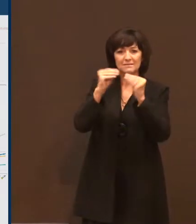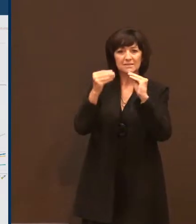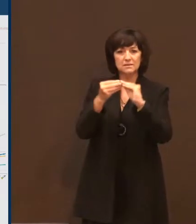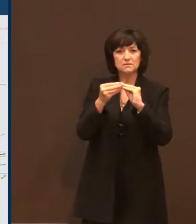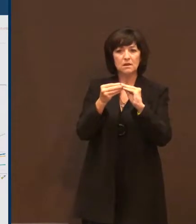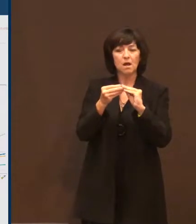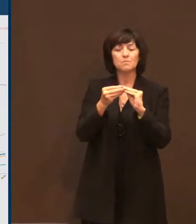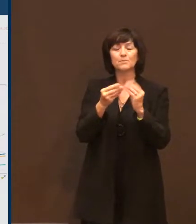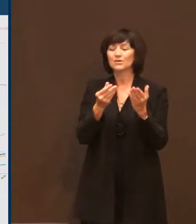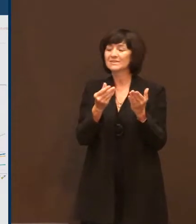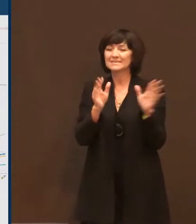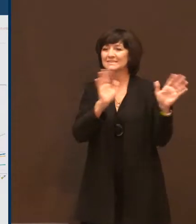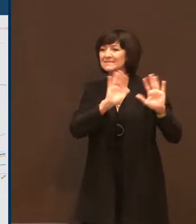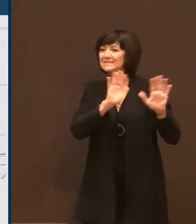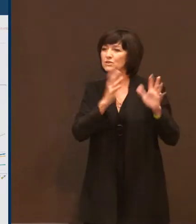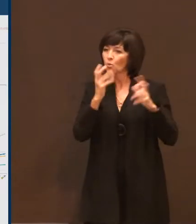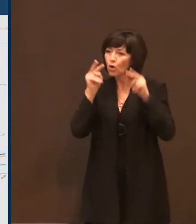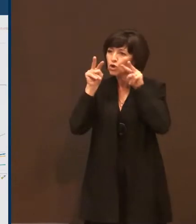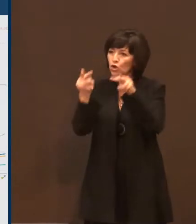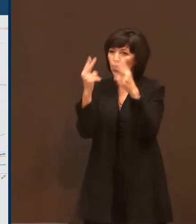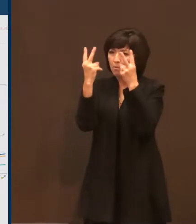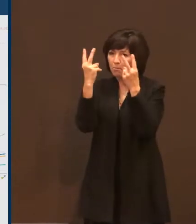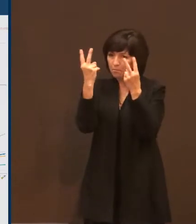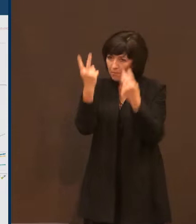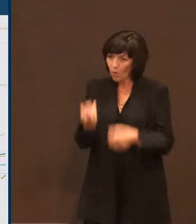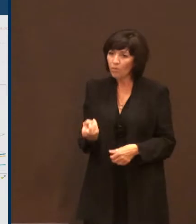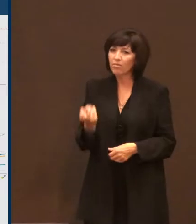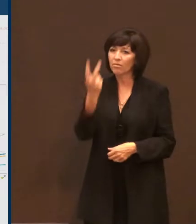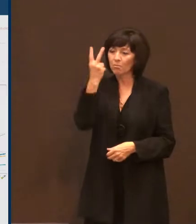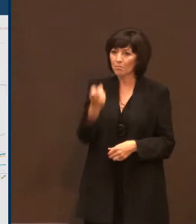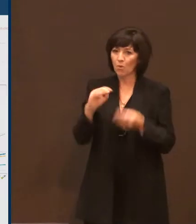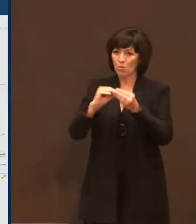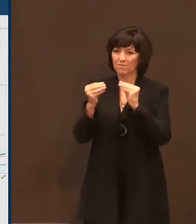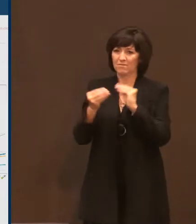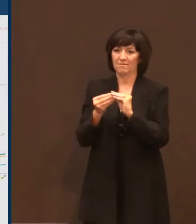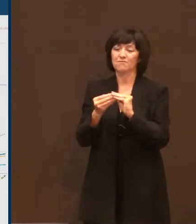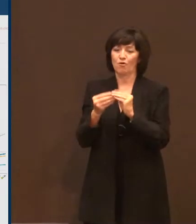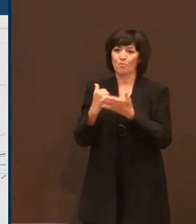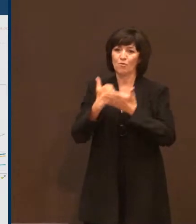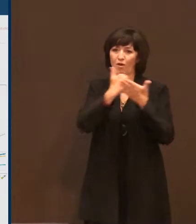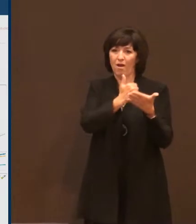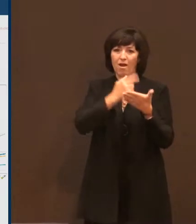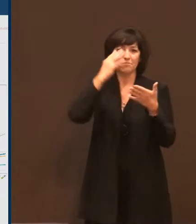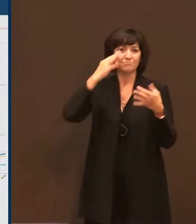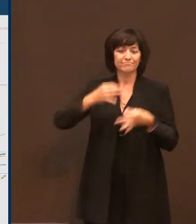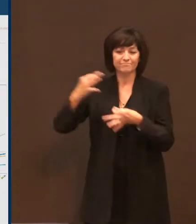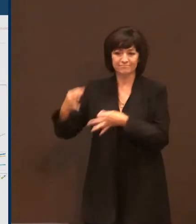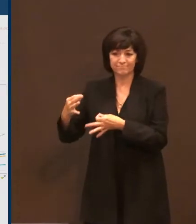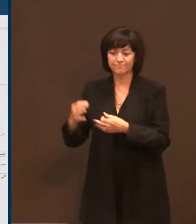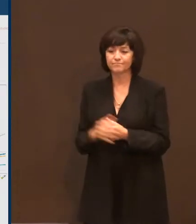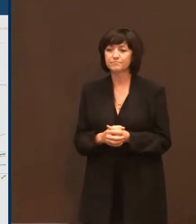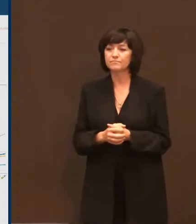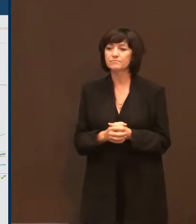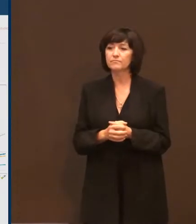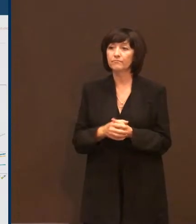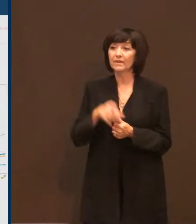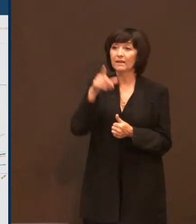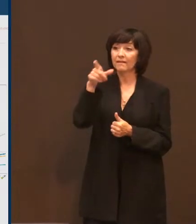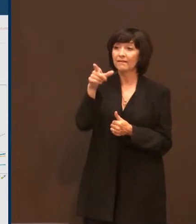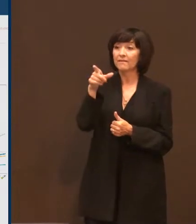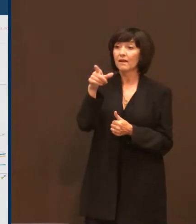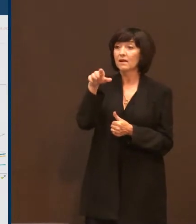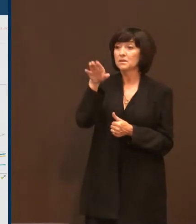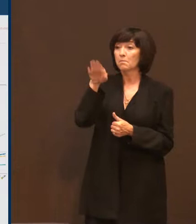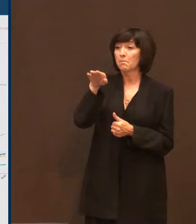So the last two are just the cumulative cases going back to early March. You can see that on the bottom far